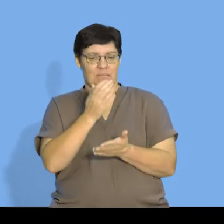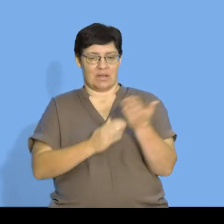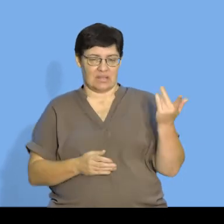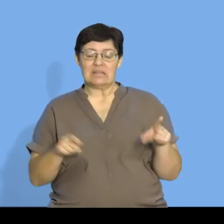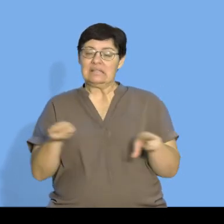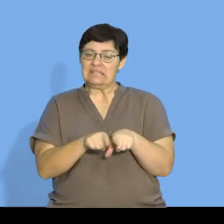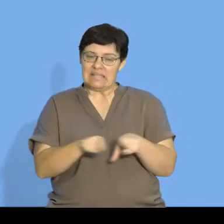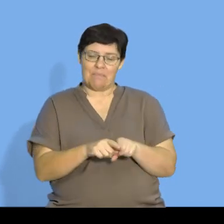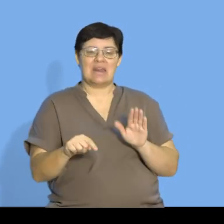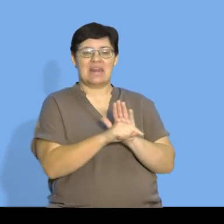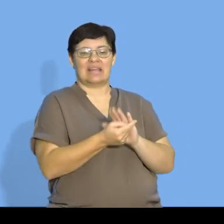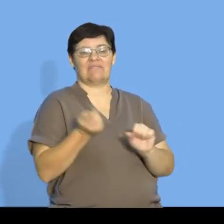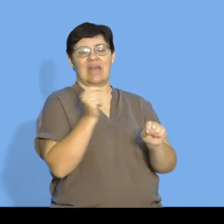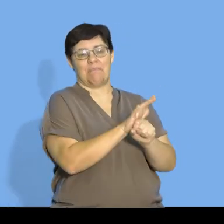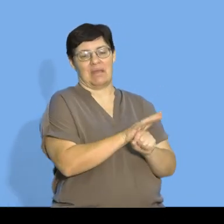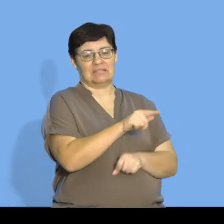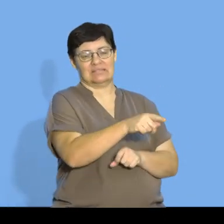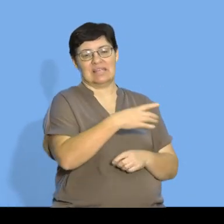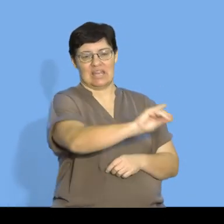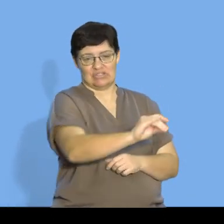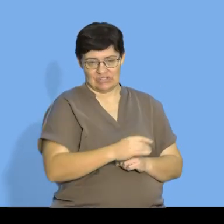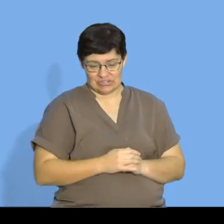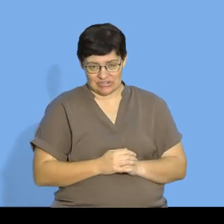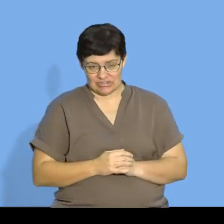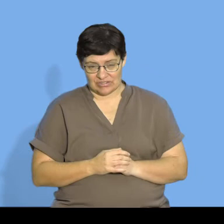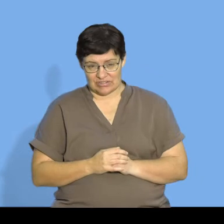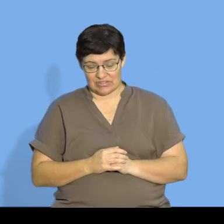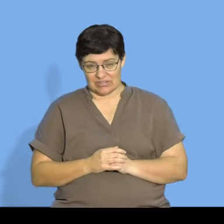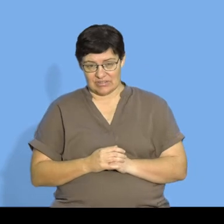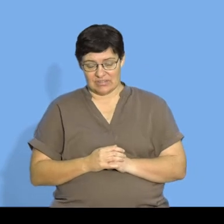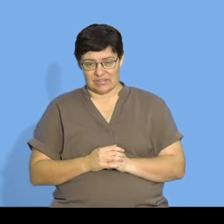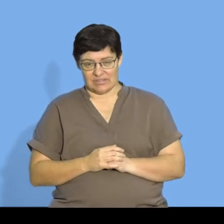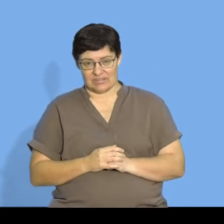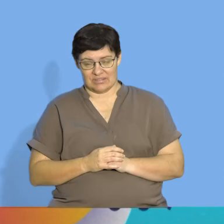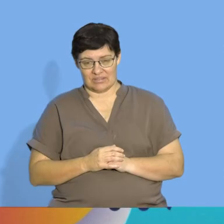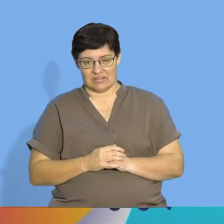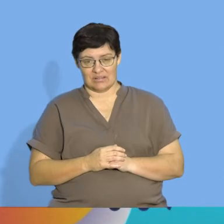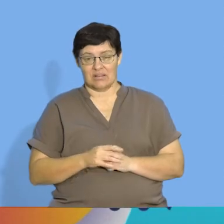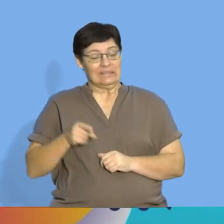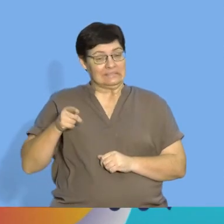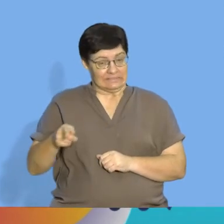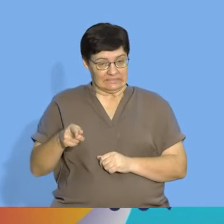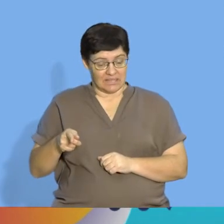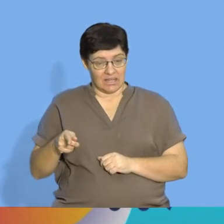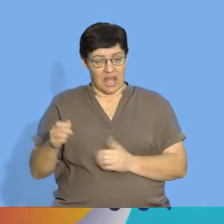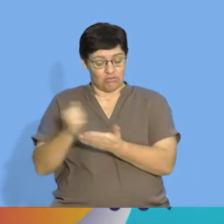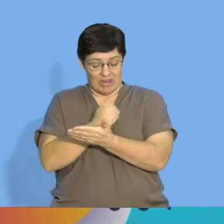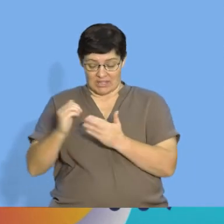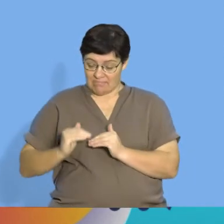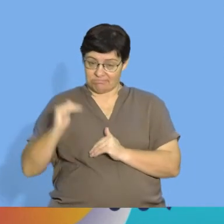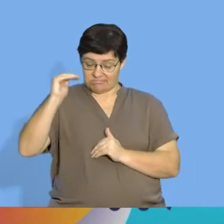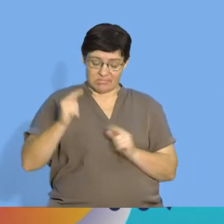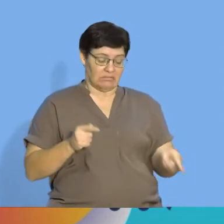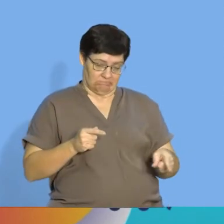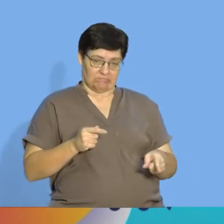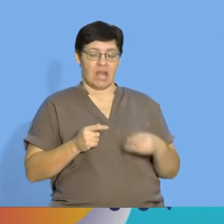of your sales, and on, it had a negative impact on the other part of the sales. So you can clearly see that one part of your sales